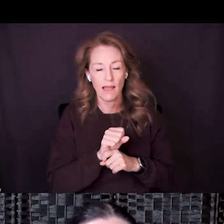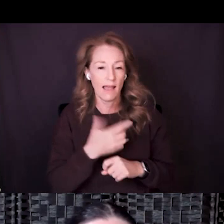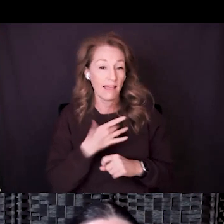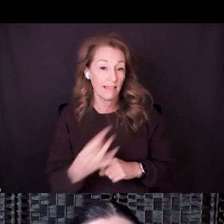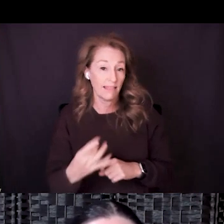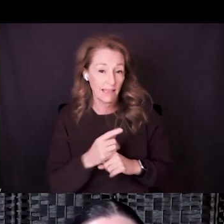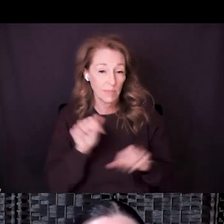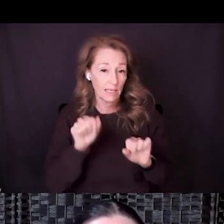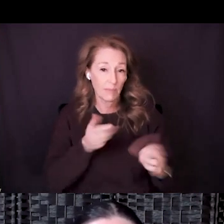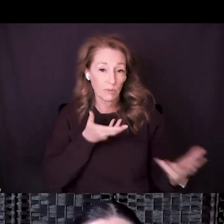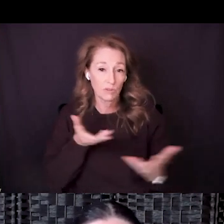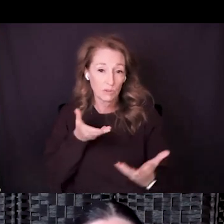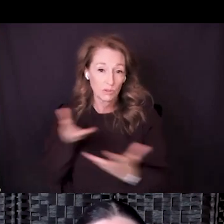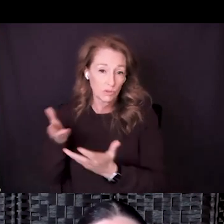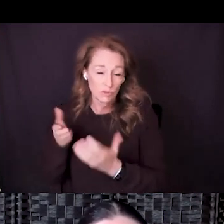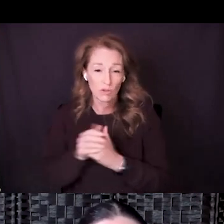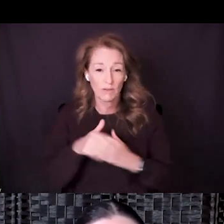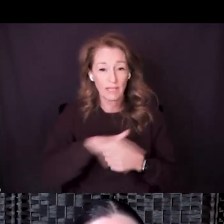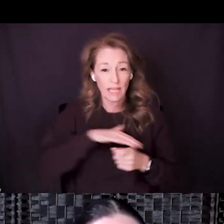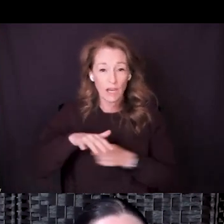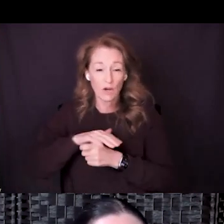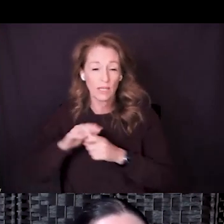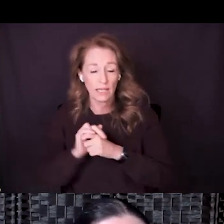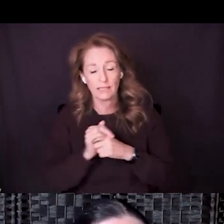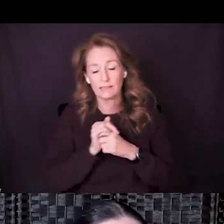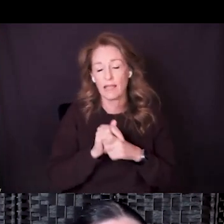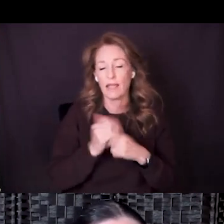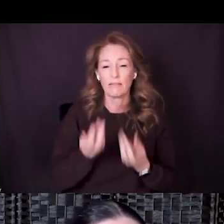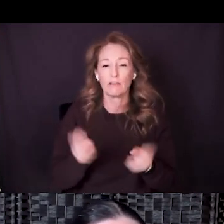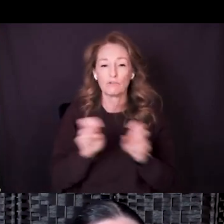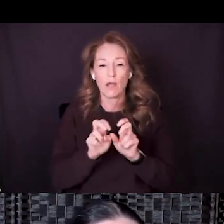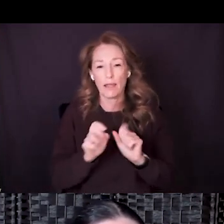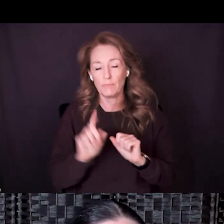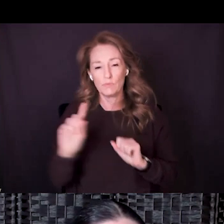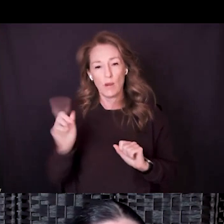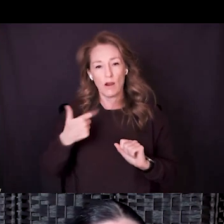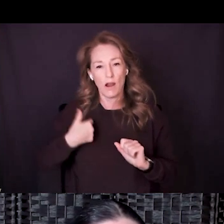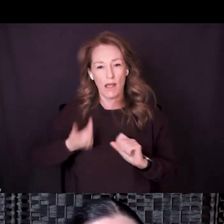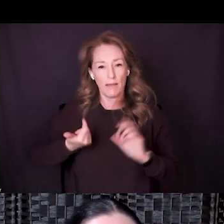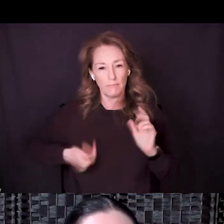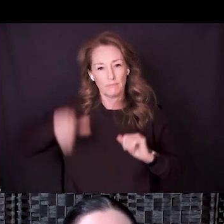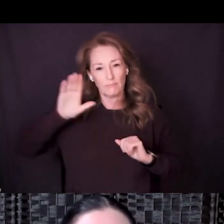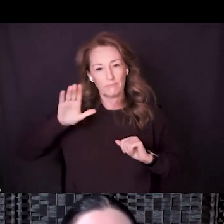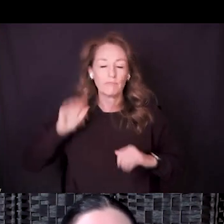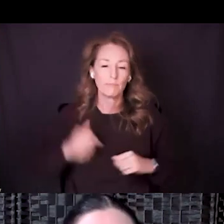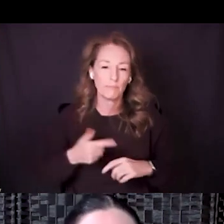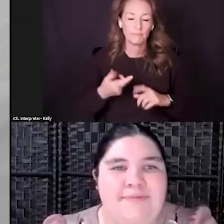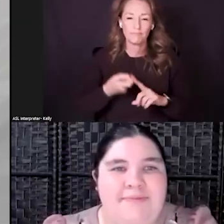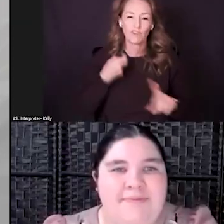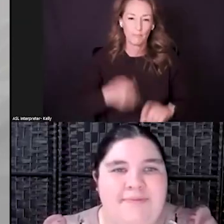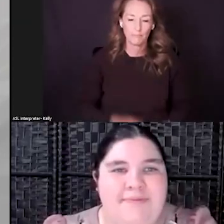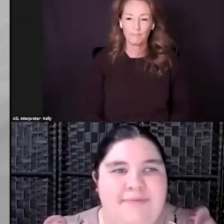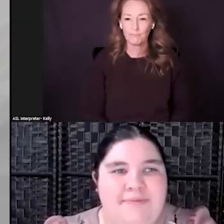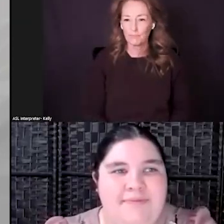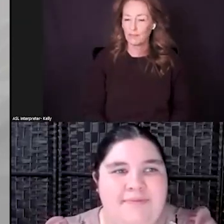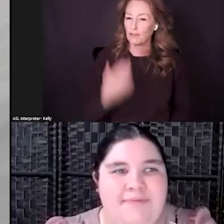and the tribes that I come from. So thank you for allowing us to share the work that we get to do. Aurora, thank you so much for